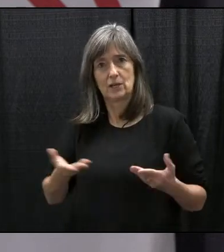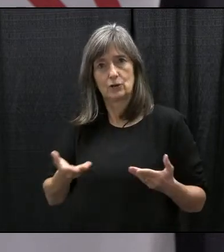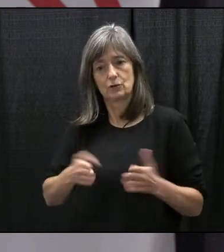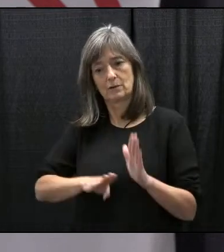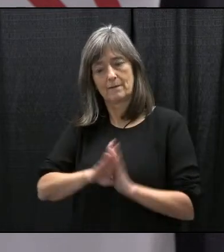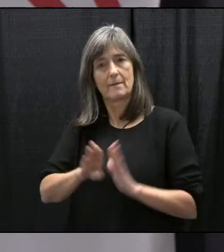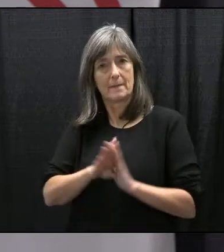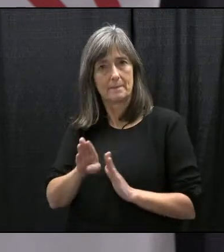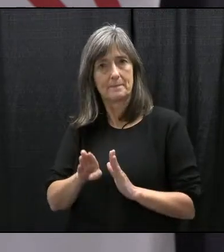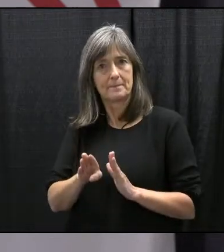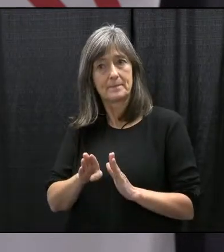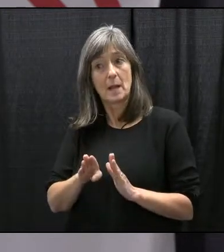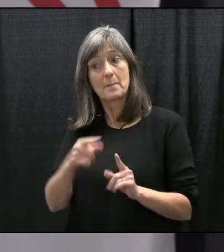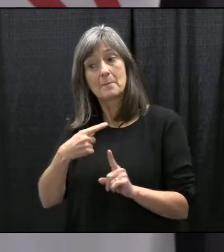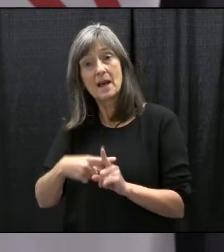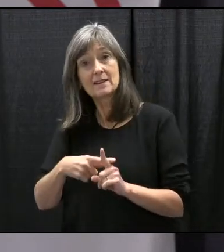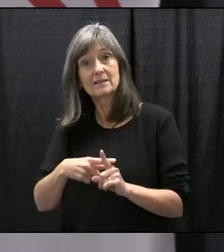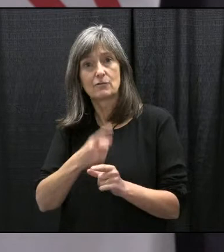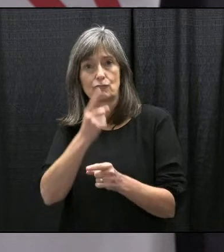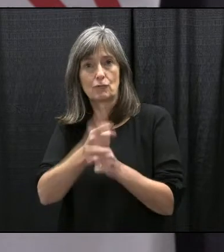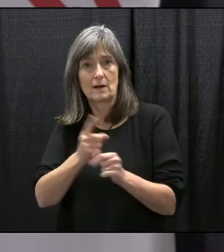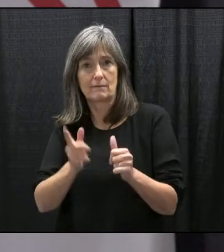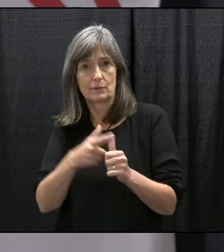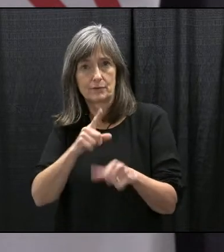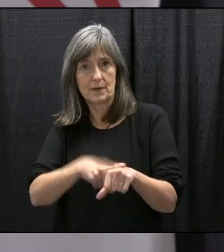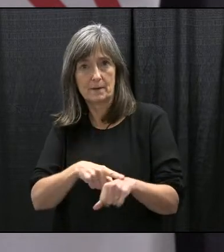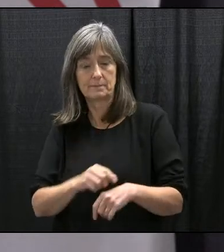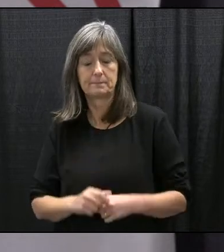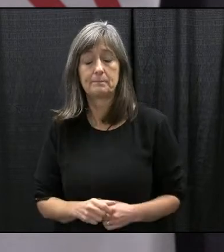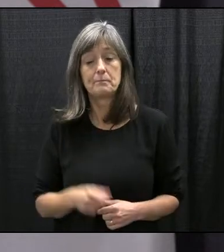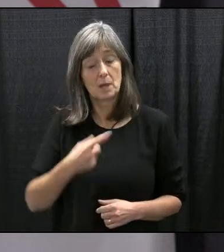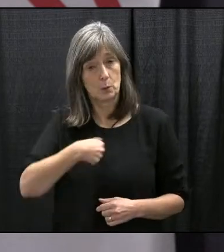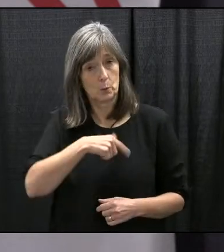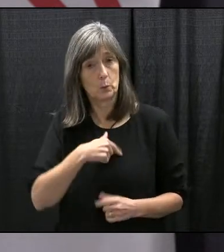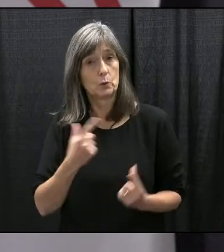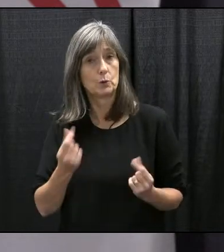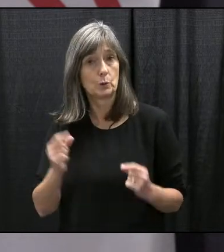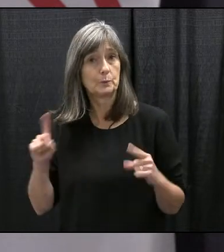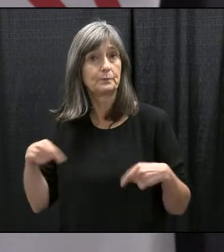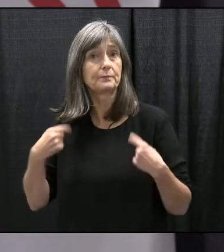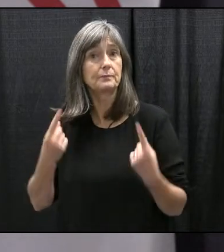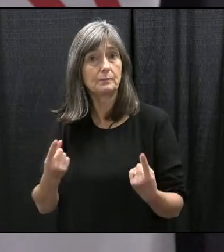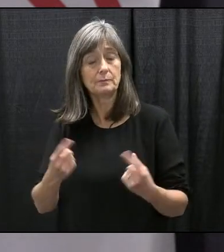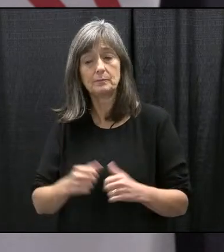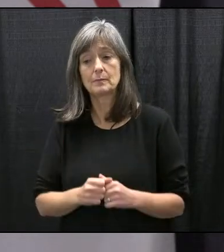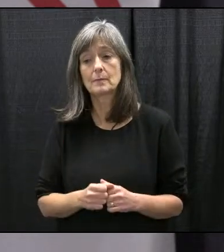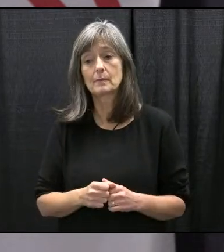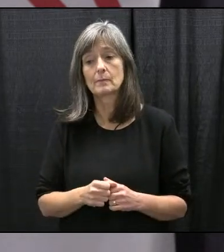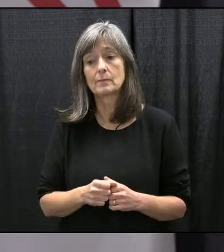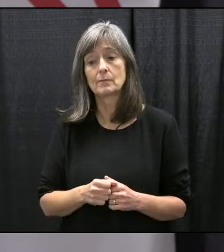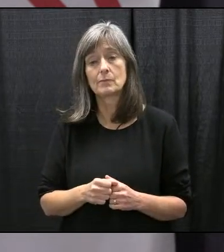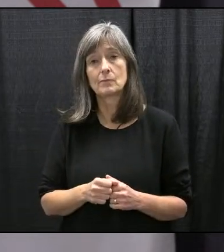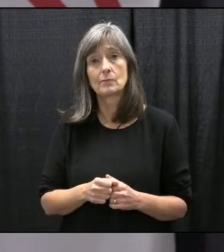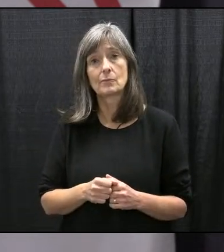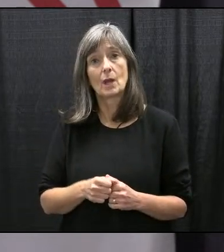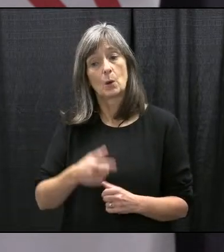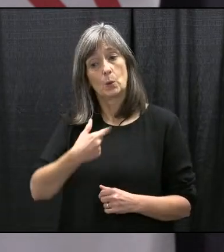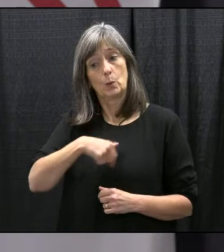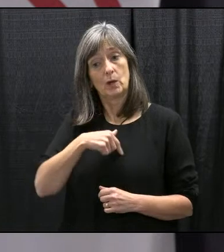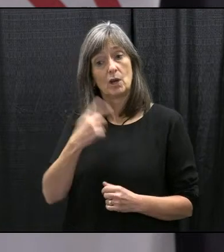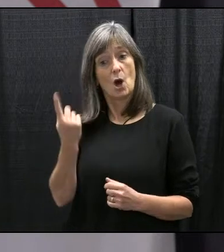right. And that is exactly what we have done, while fully supporting the philosophy of nothing about